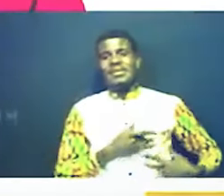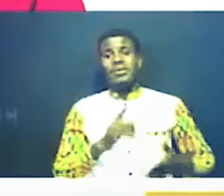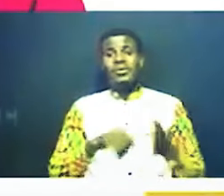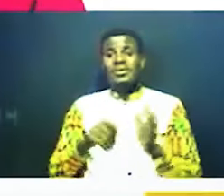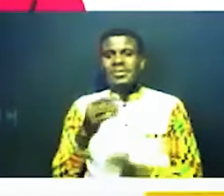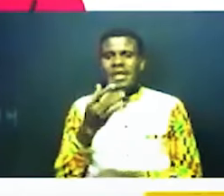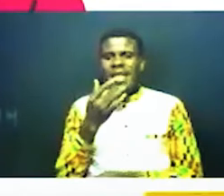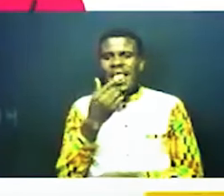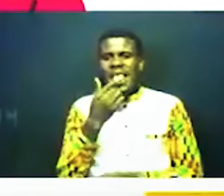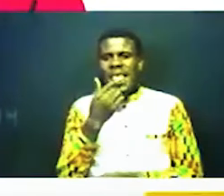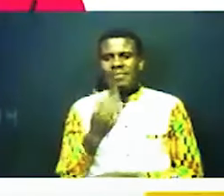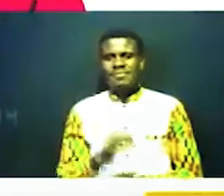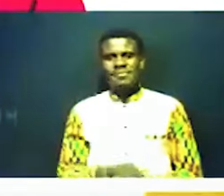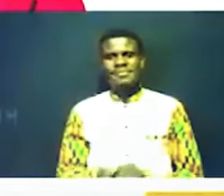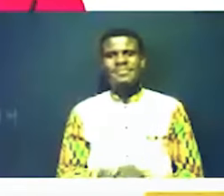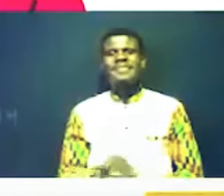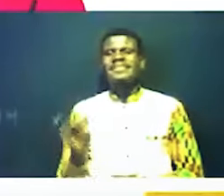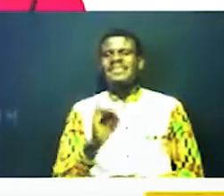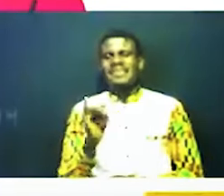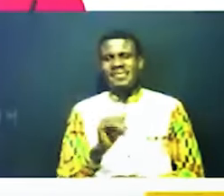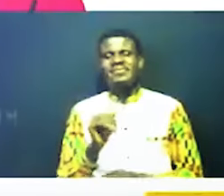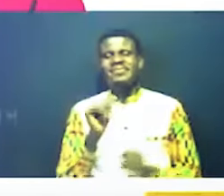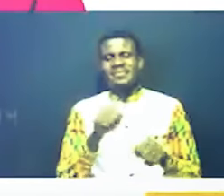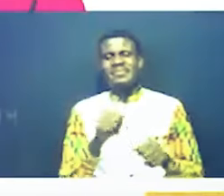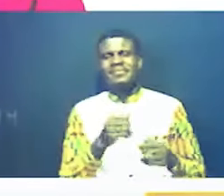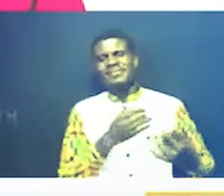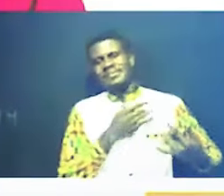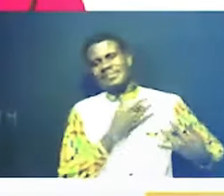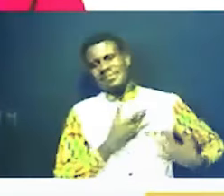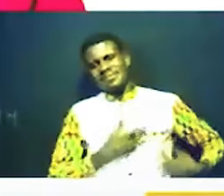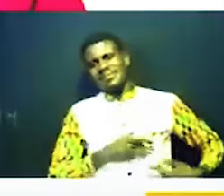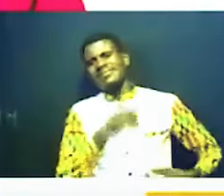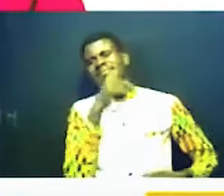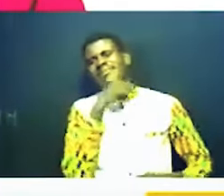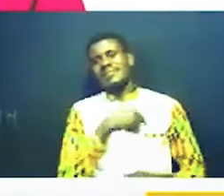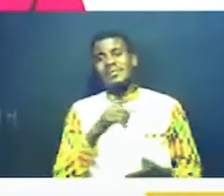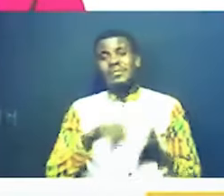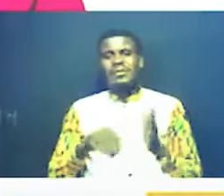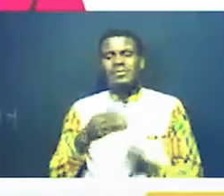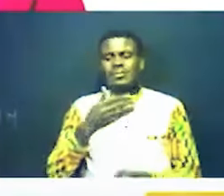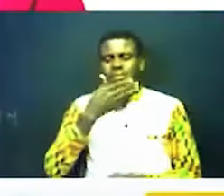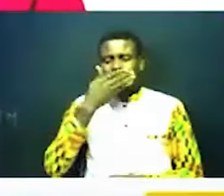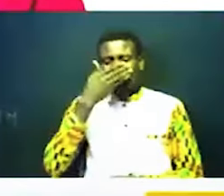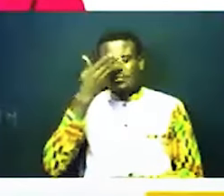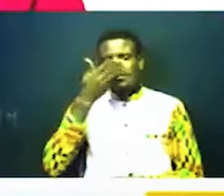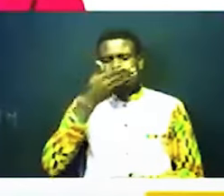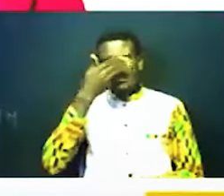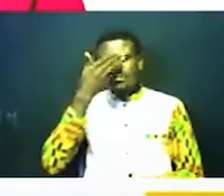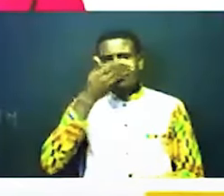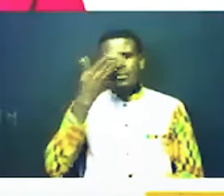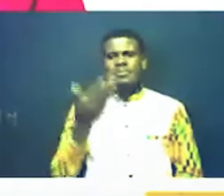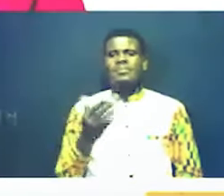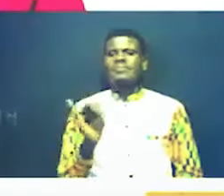can draw something into the hand. What we smell can draw something into our hand.